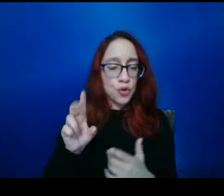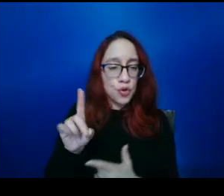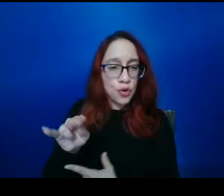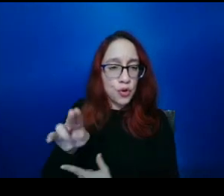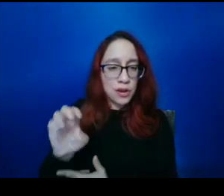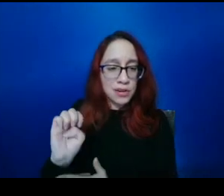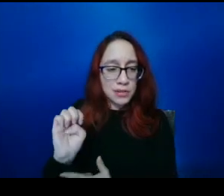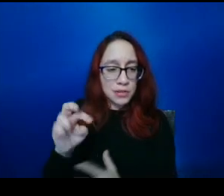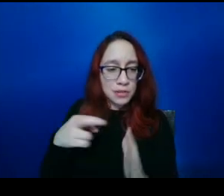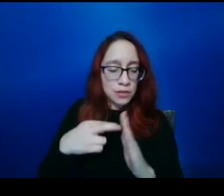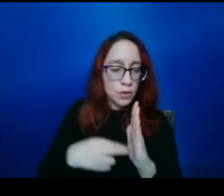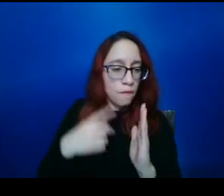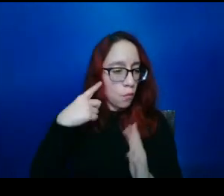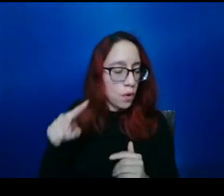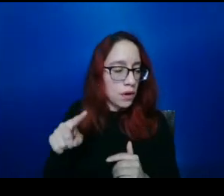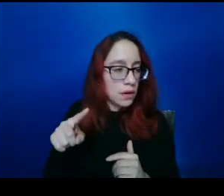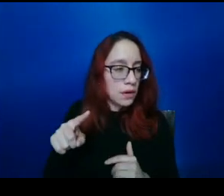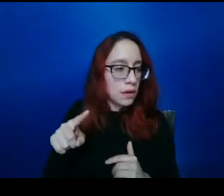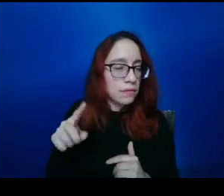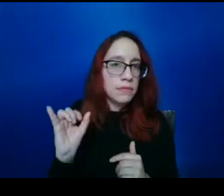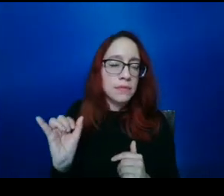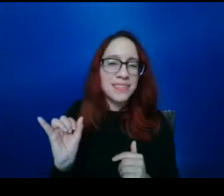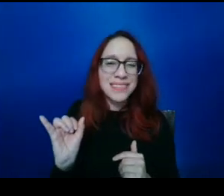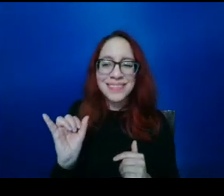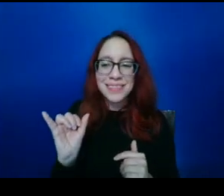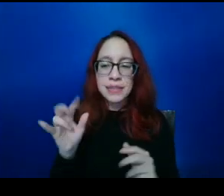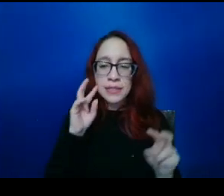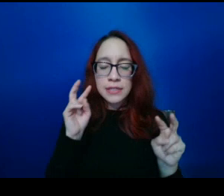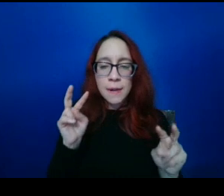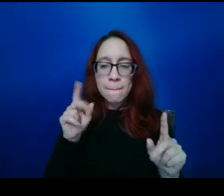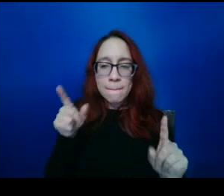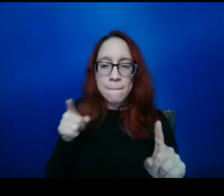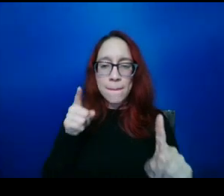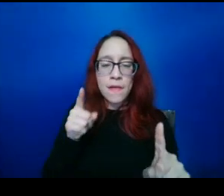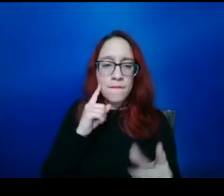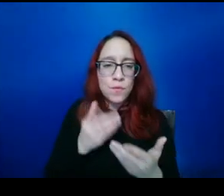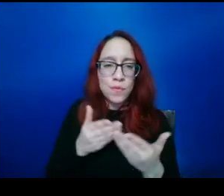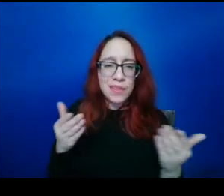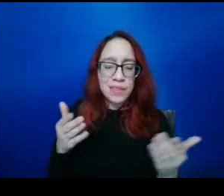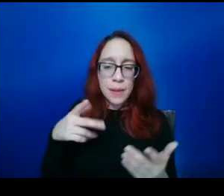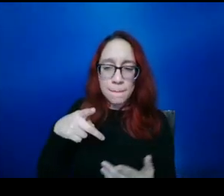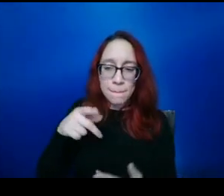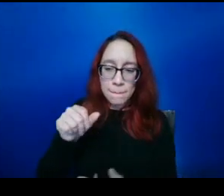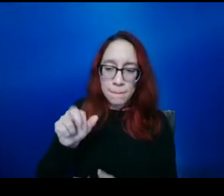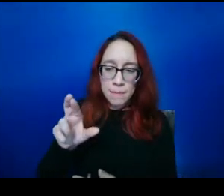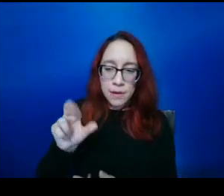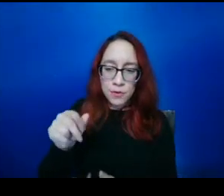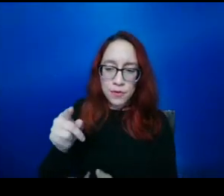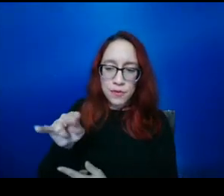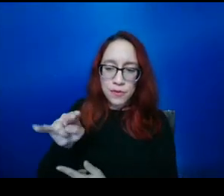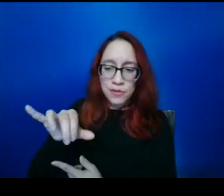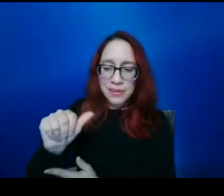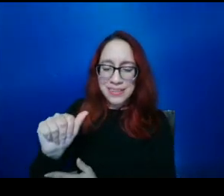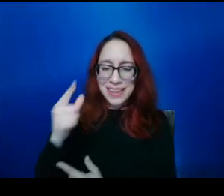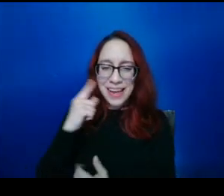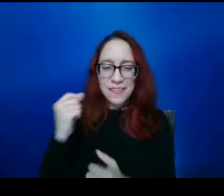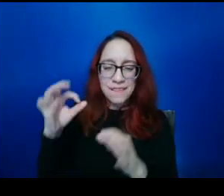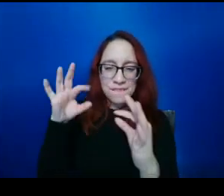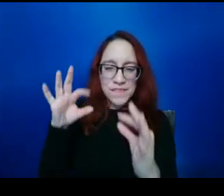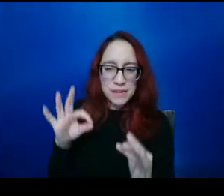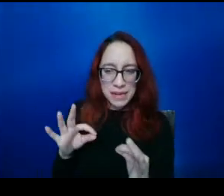for it's a tent for paraphernalia shops. I've received a lot of